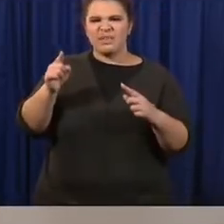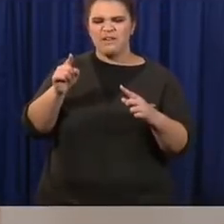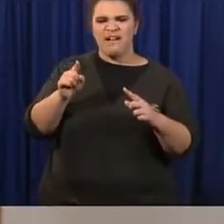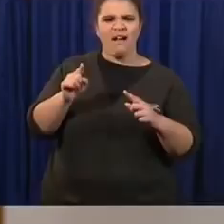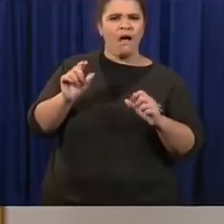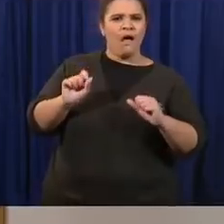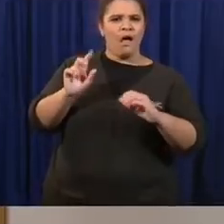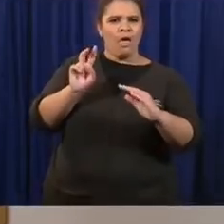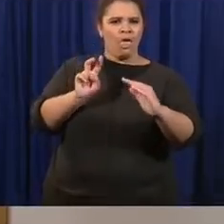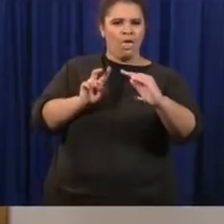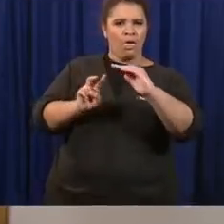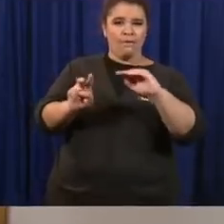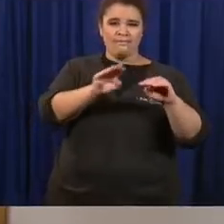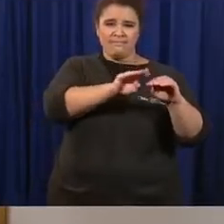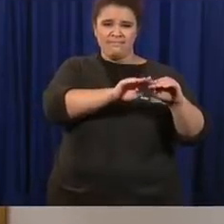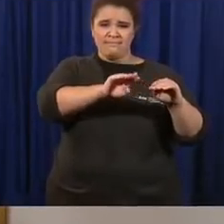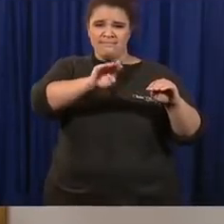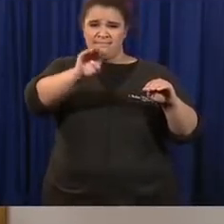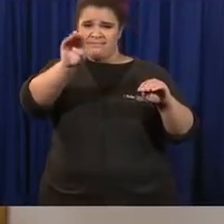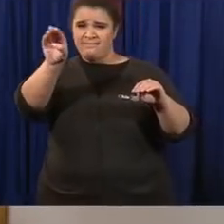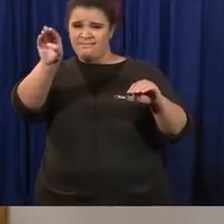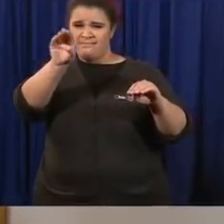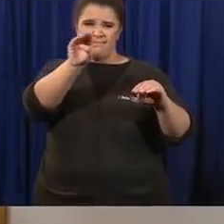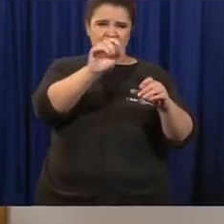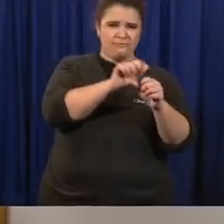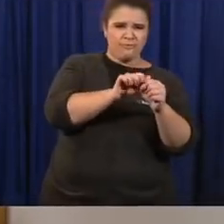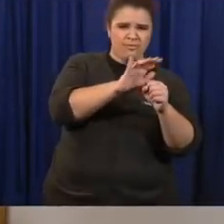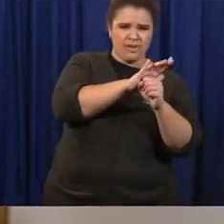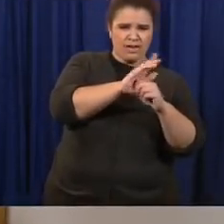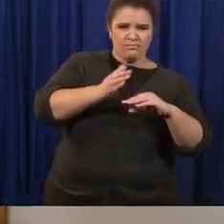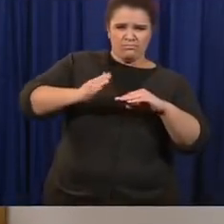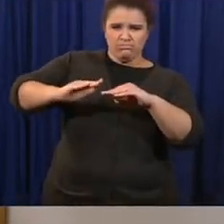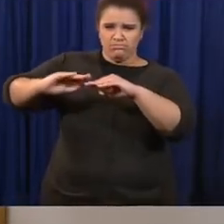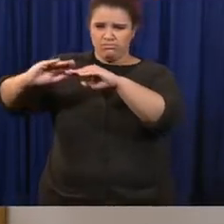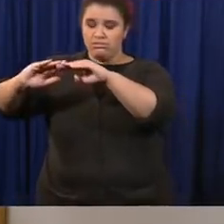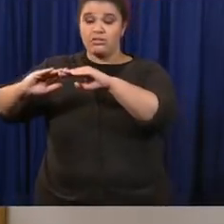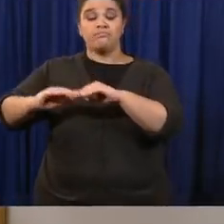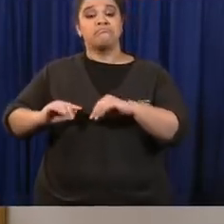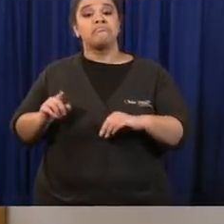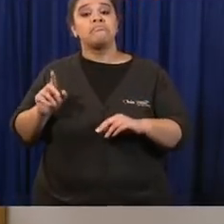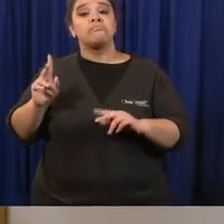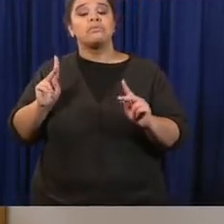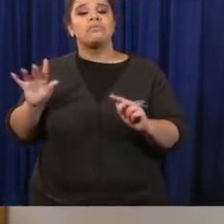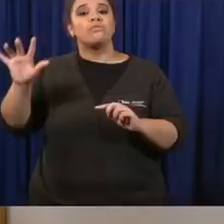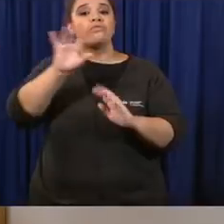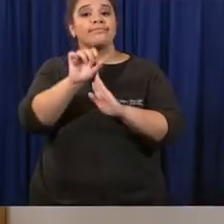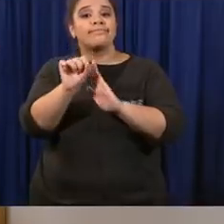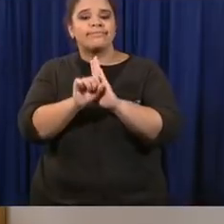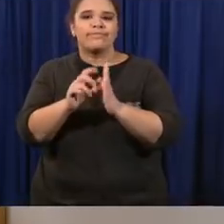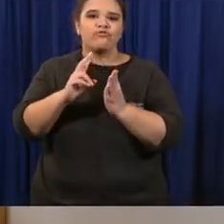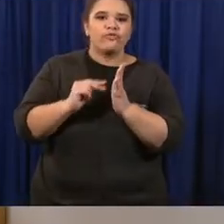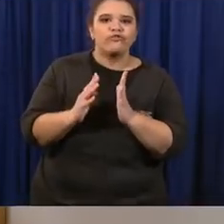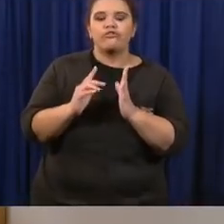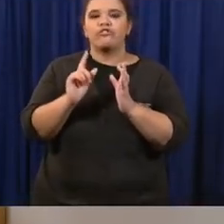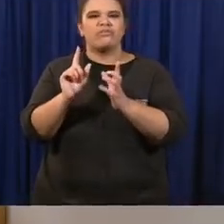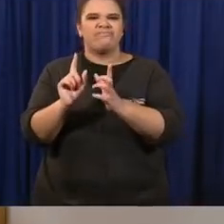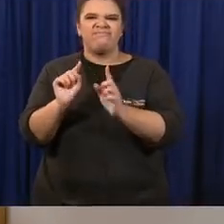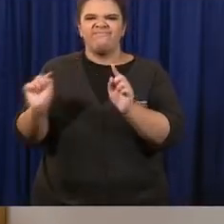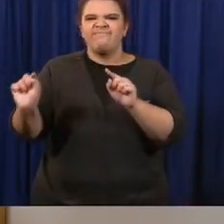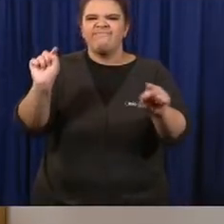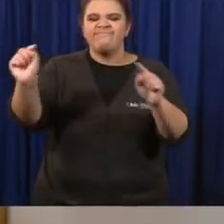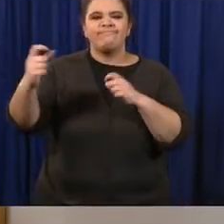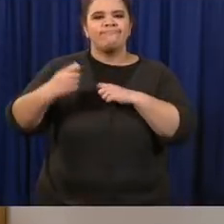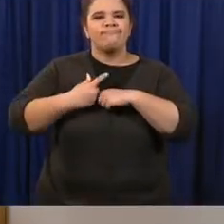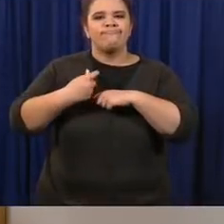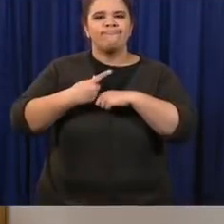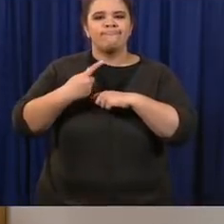have changed this week, we've heard a lot from readers and other people around the state who are seeming to kind